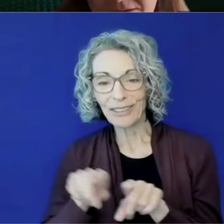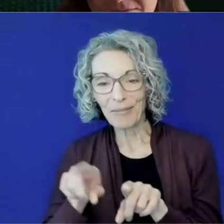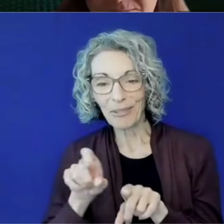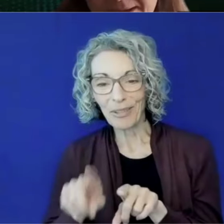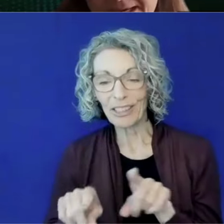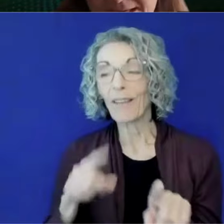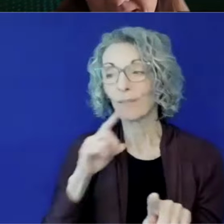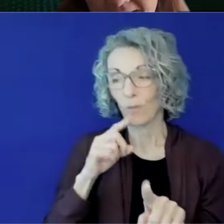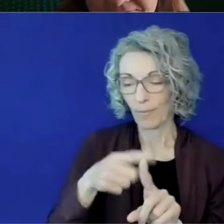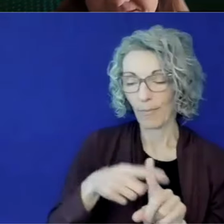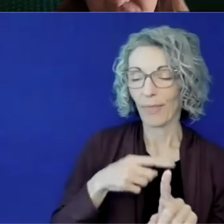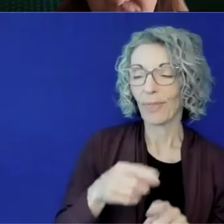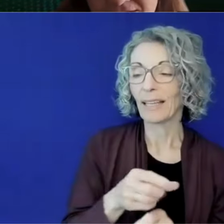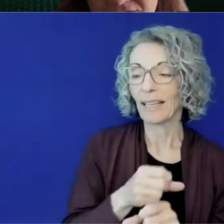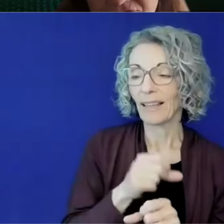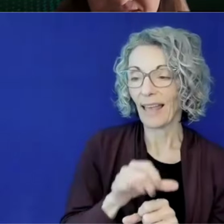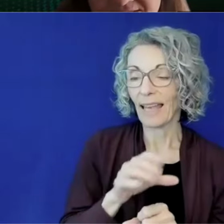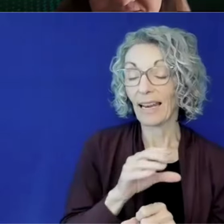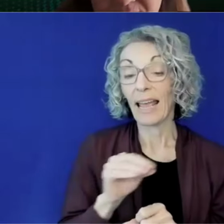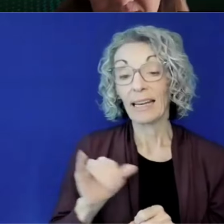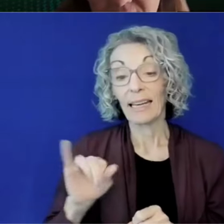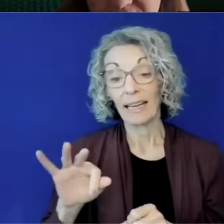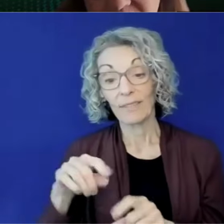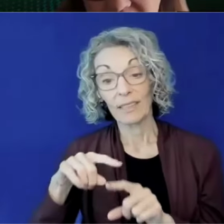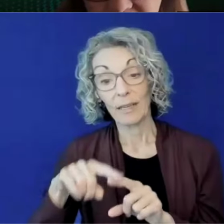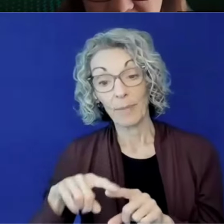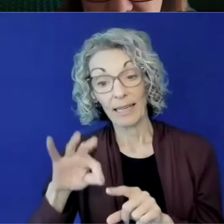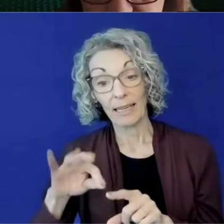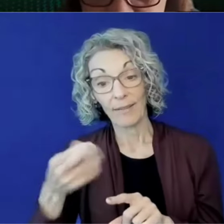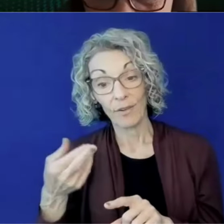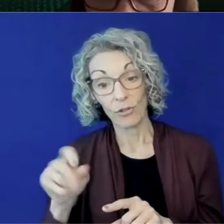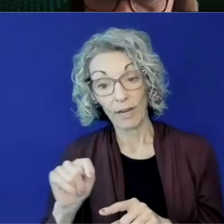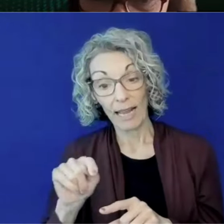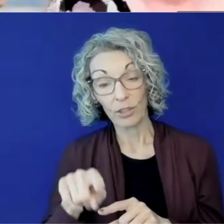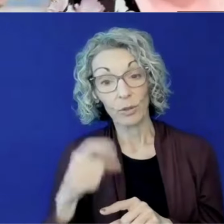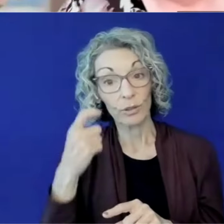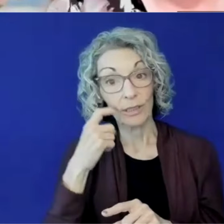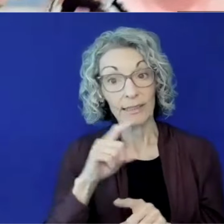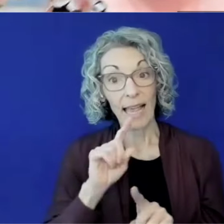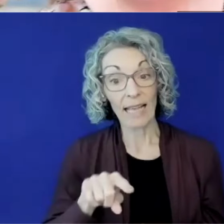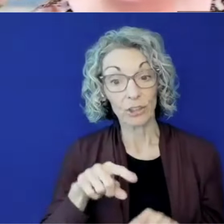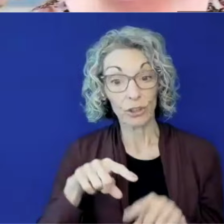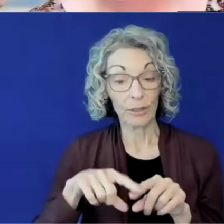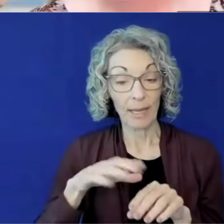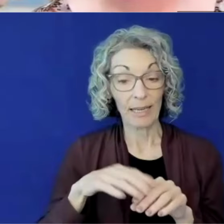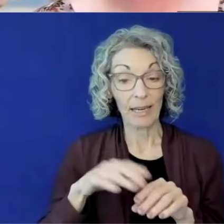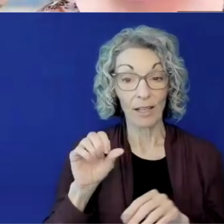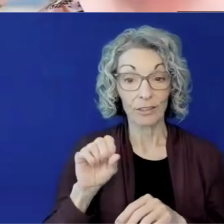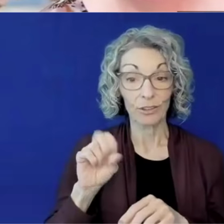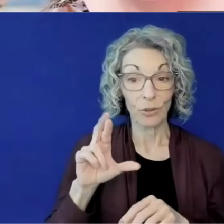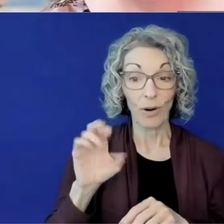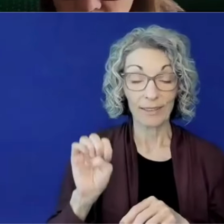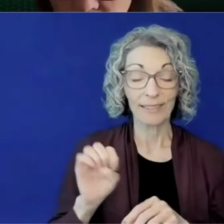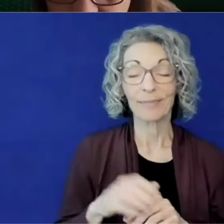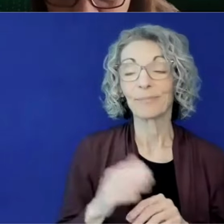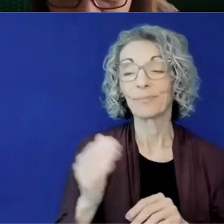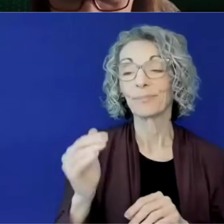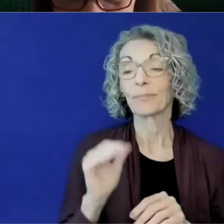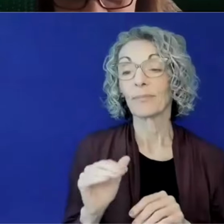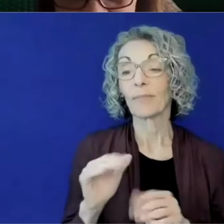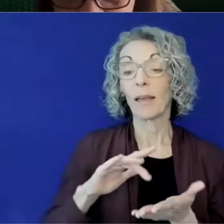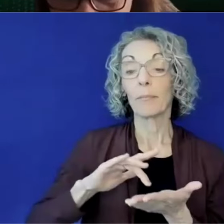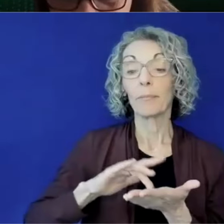Also, you know, depending again, if it's a grant, you just answered about depending on the source. Yeah. How about medical